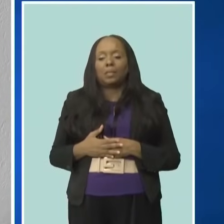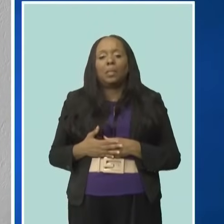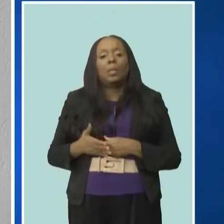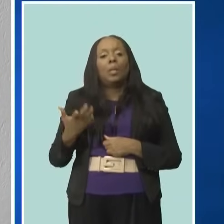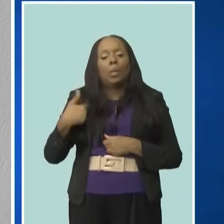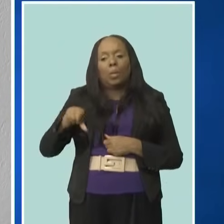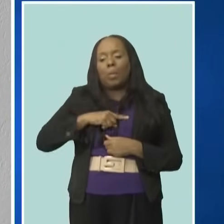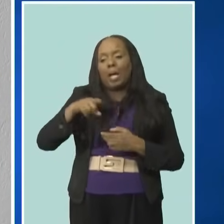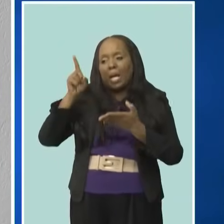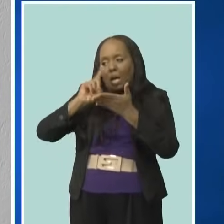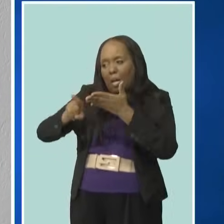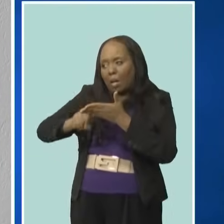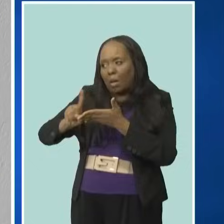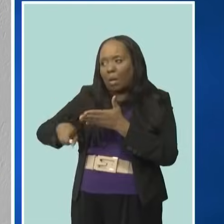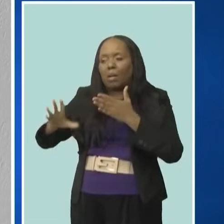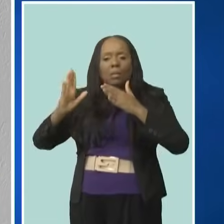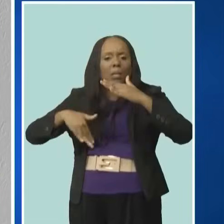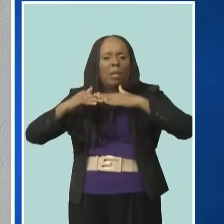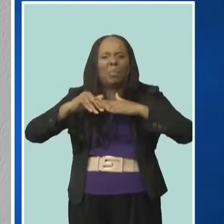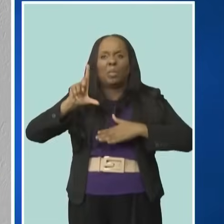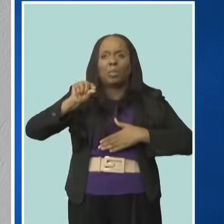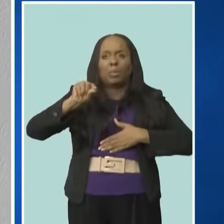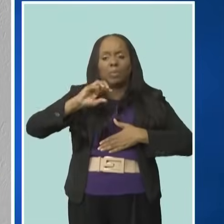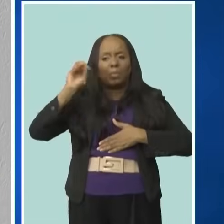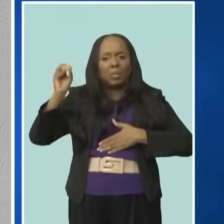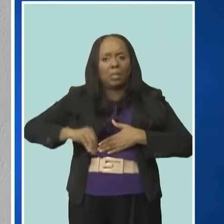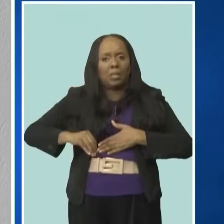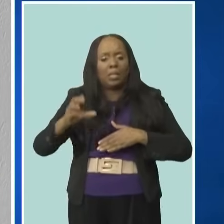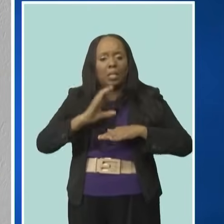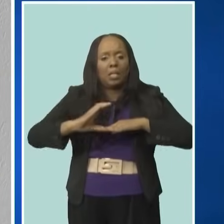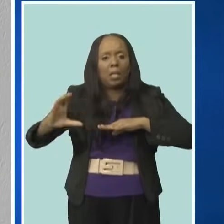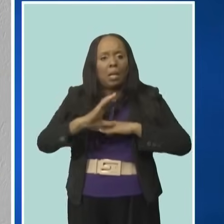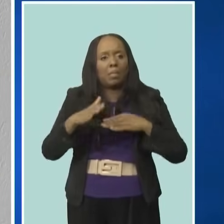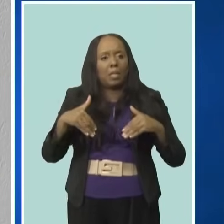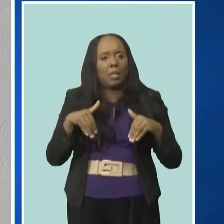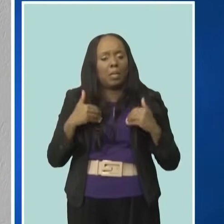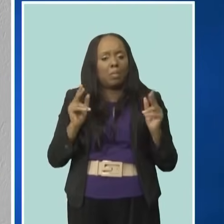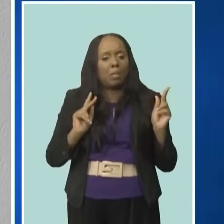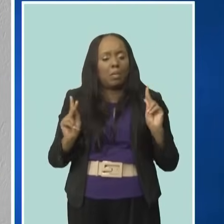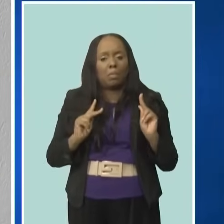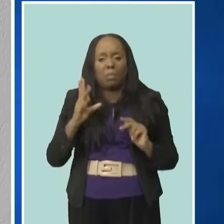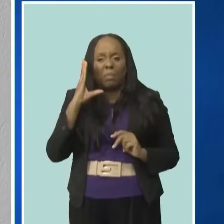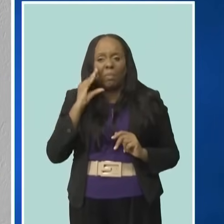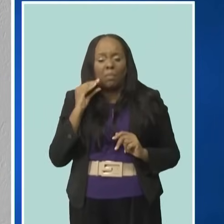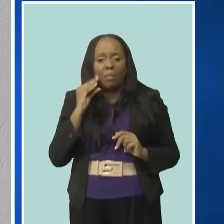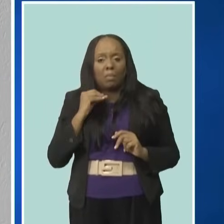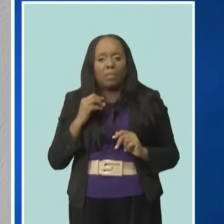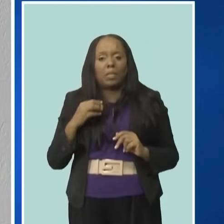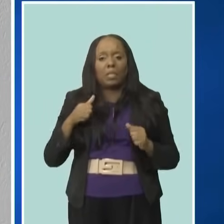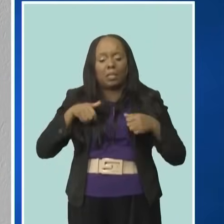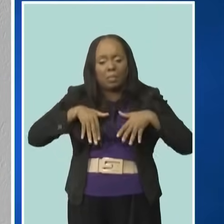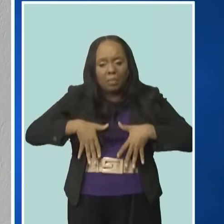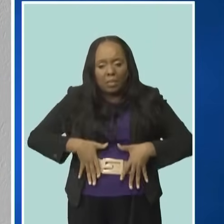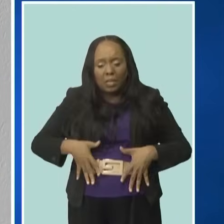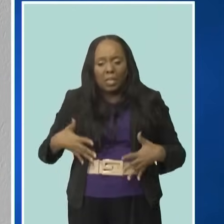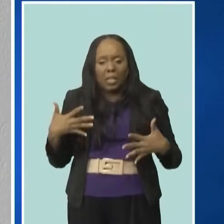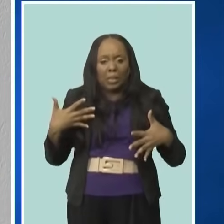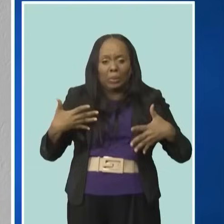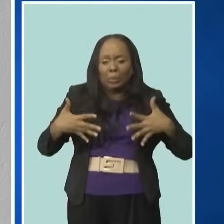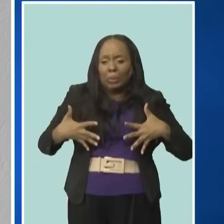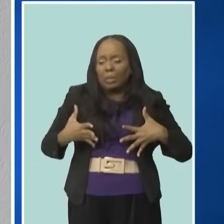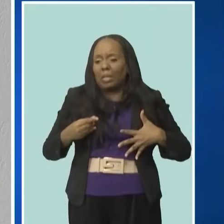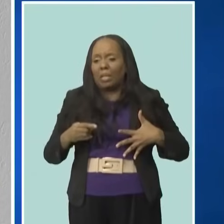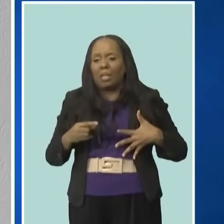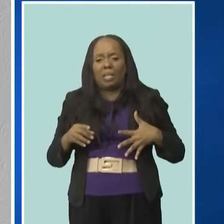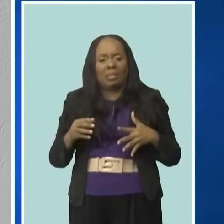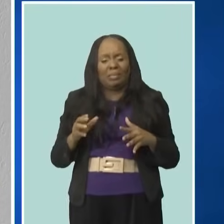to 20% of Caribbean young people experience mental health challenges, including depression, anxiety, and behavioral